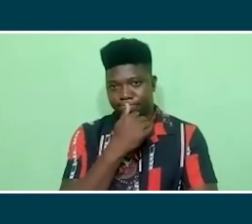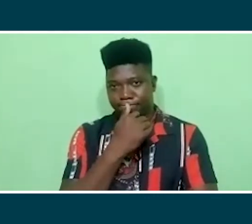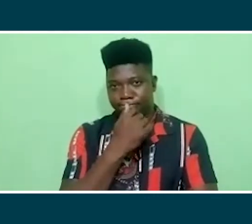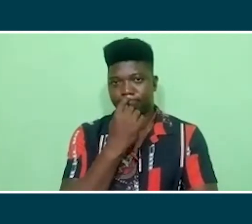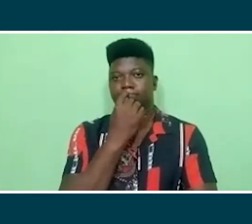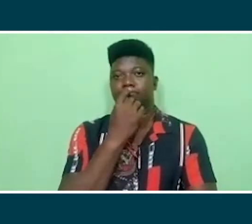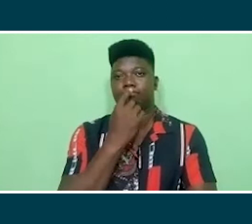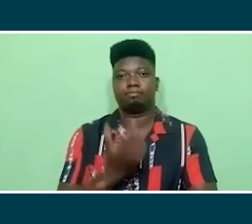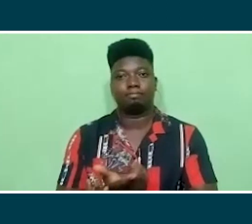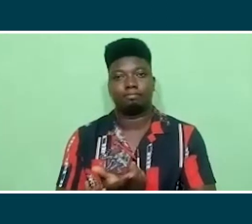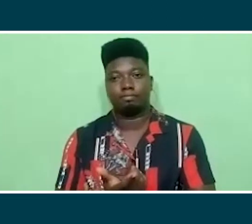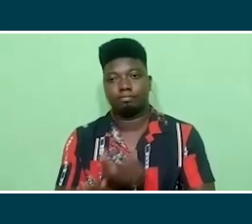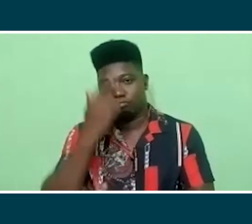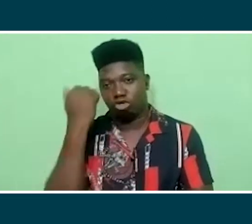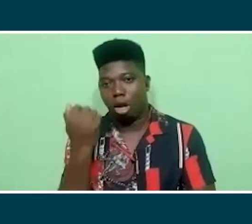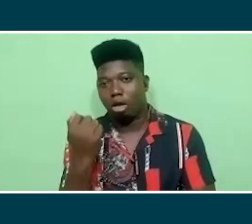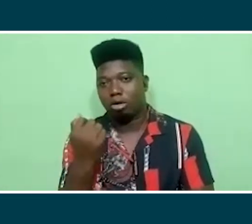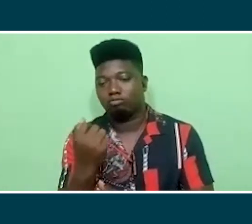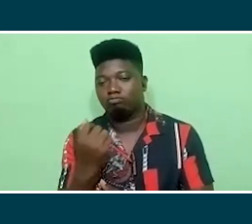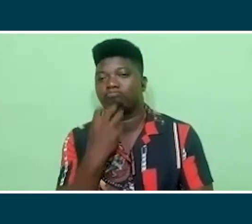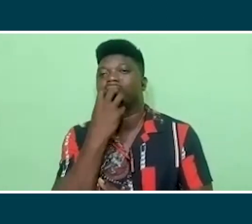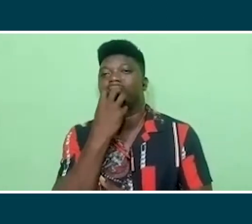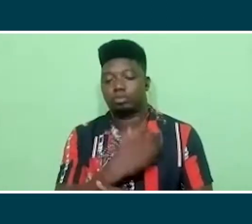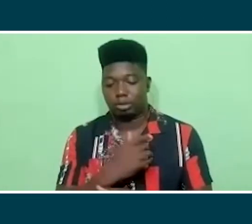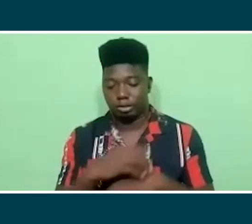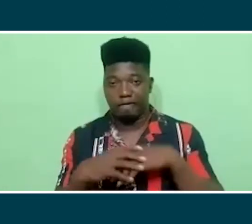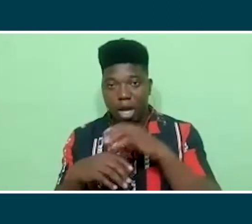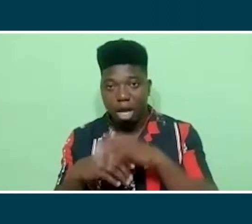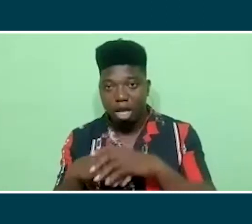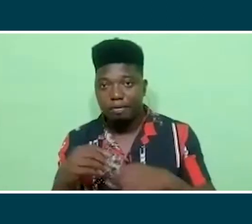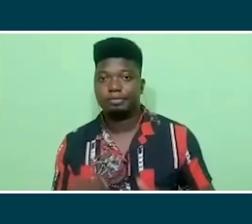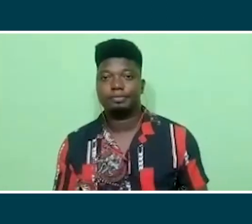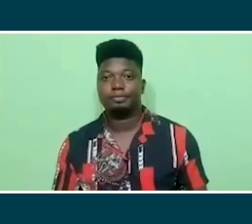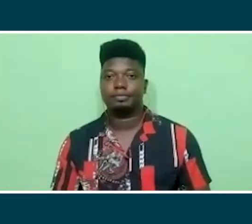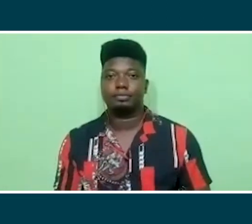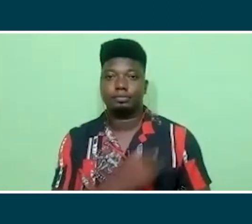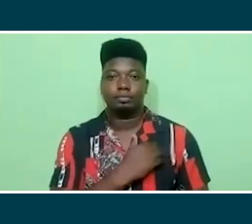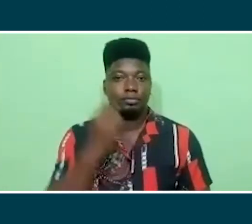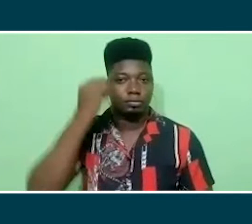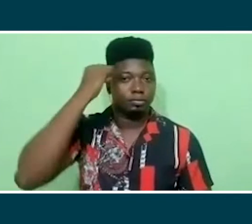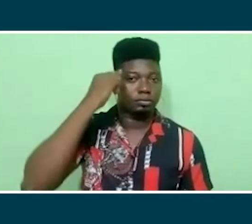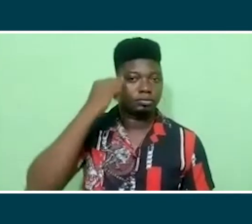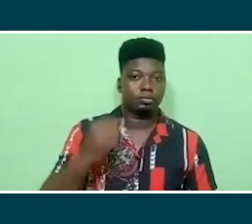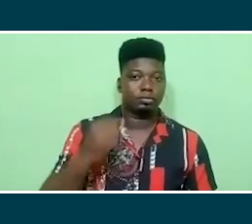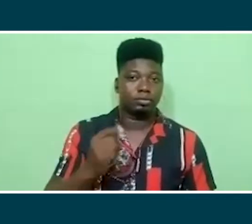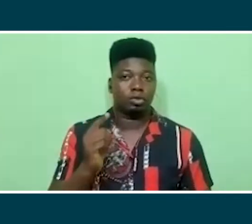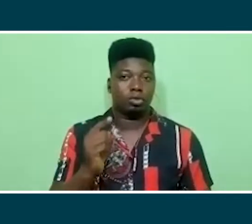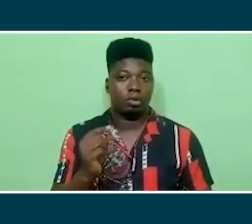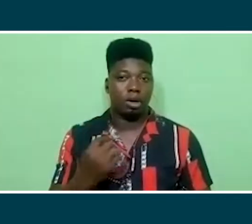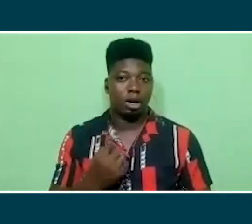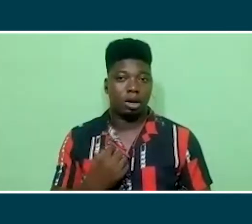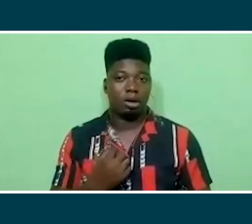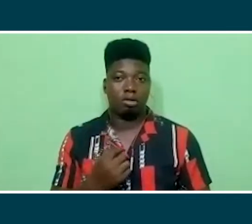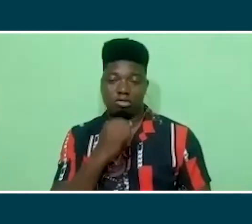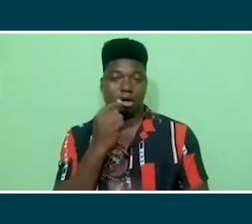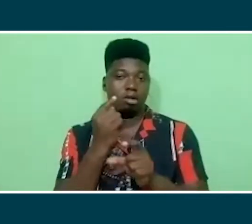selfish and comfortable. And I think if we are going to unlearn toxic masculinity, it's not just about